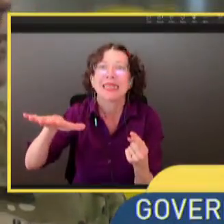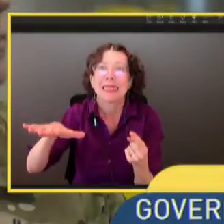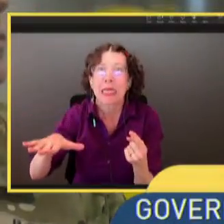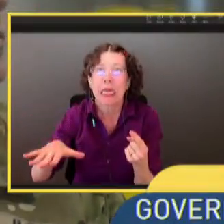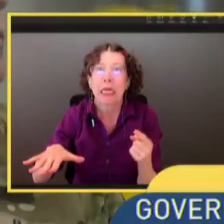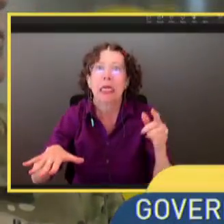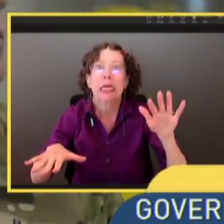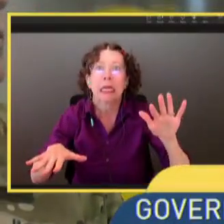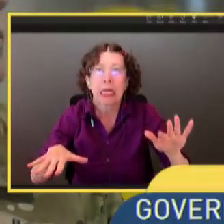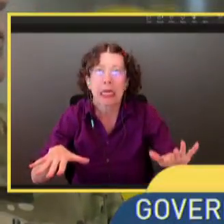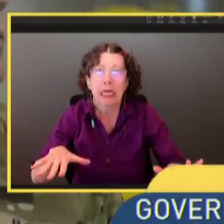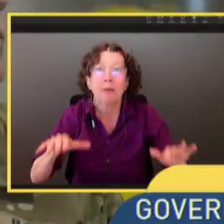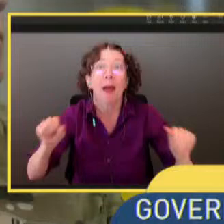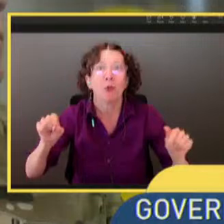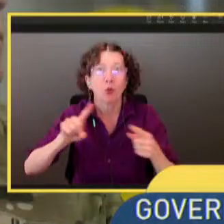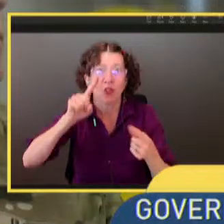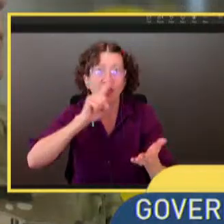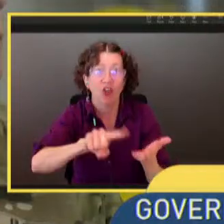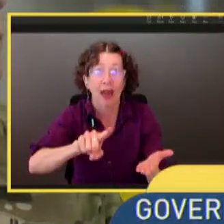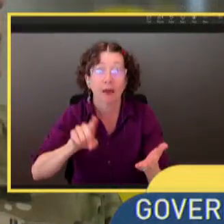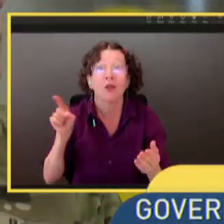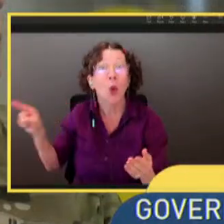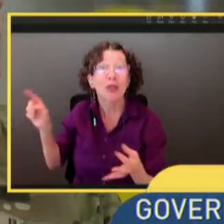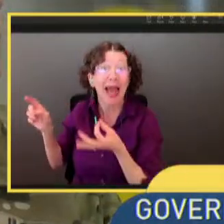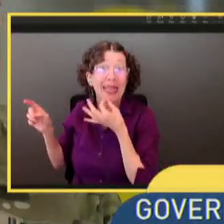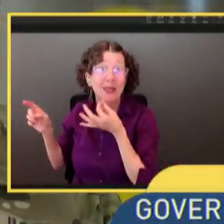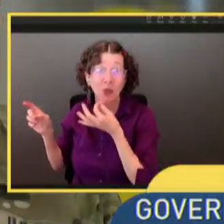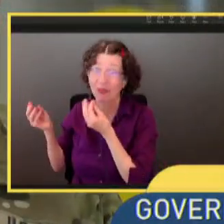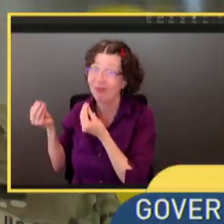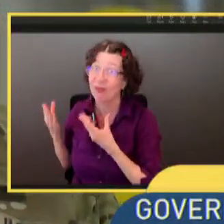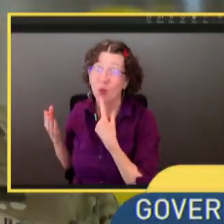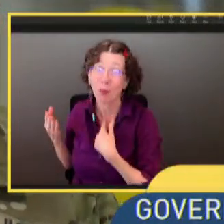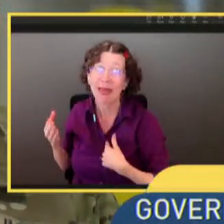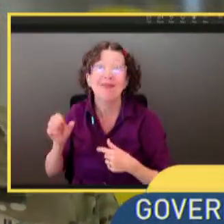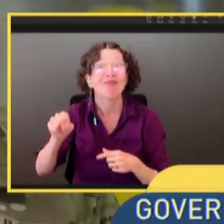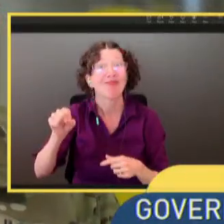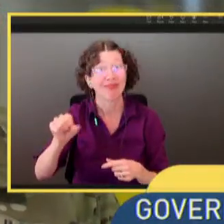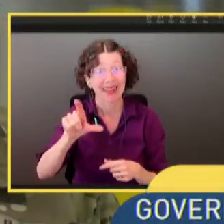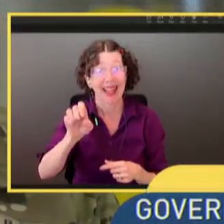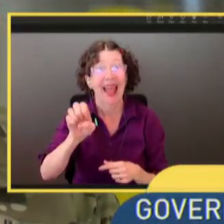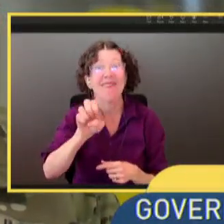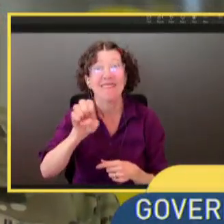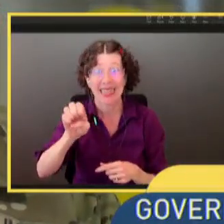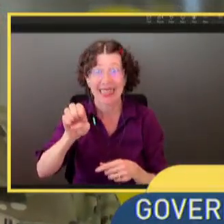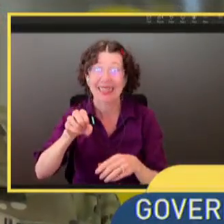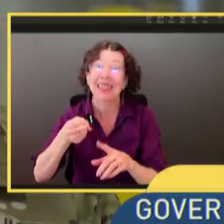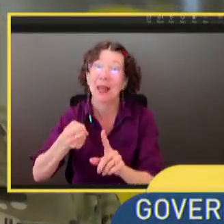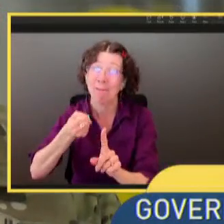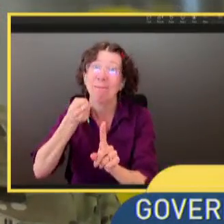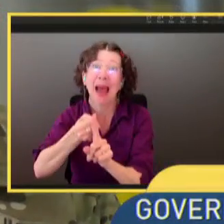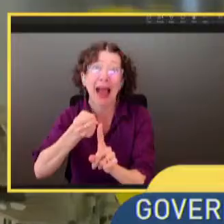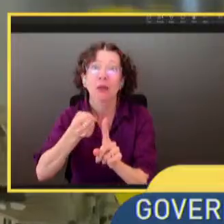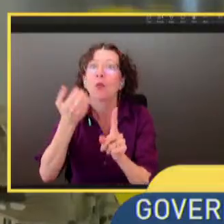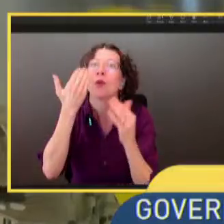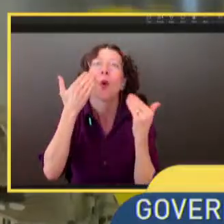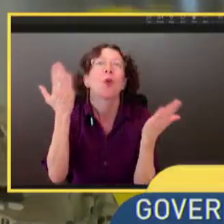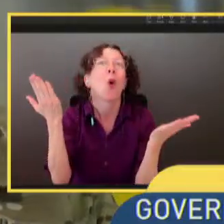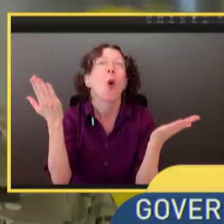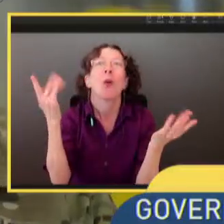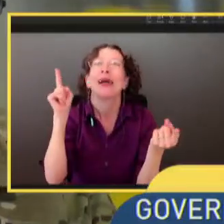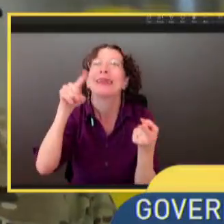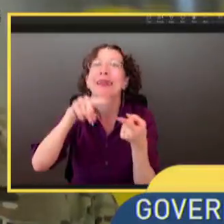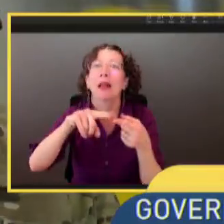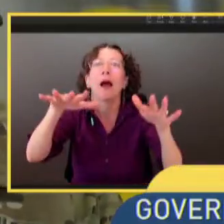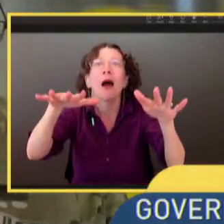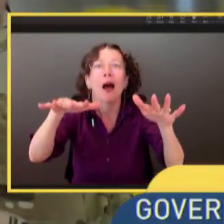number one, we don't yet know what the damage to the levee system is until the waters recede and we